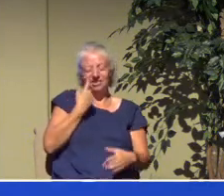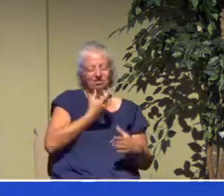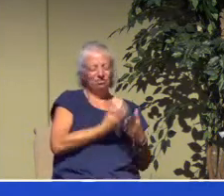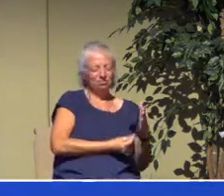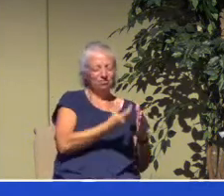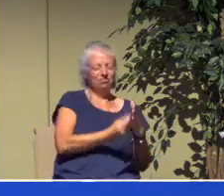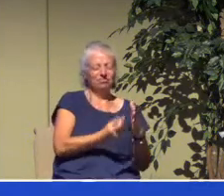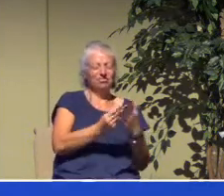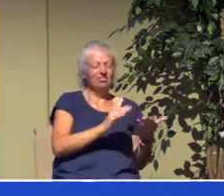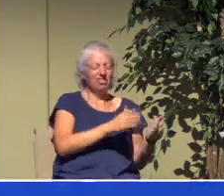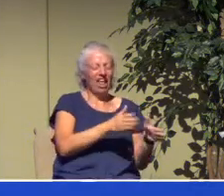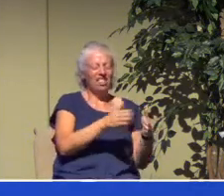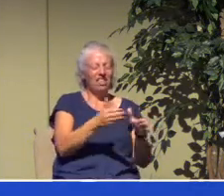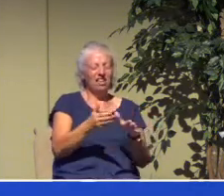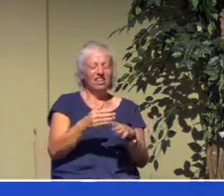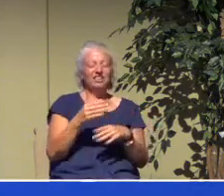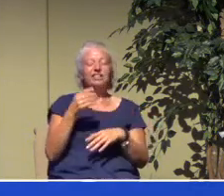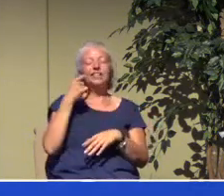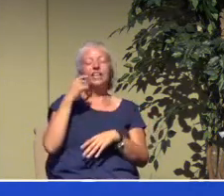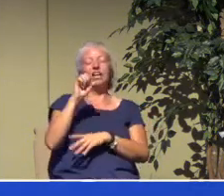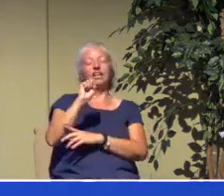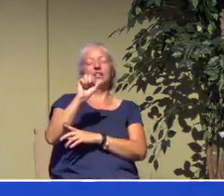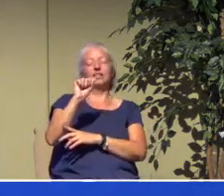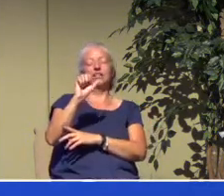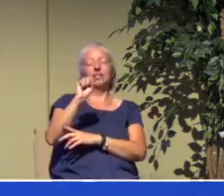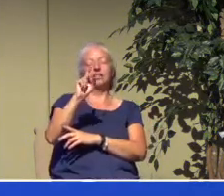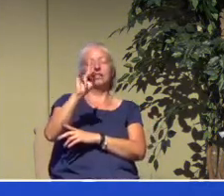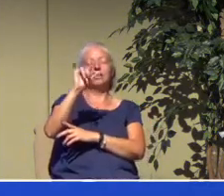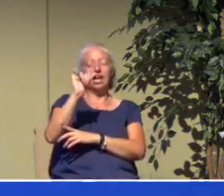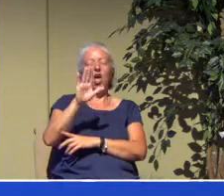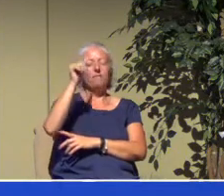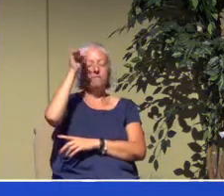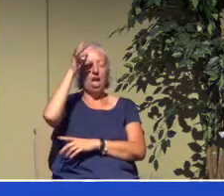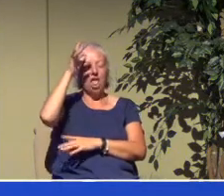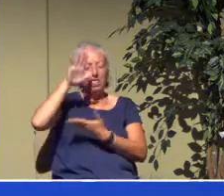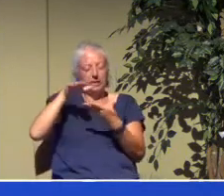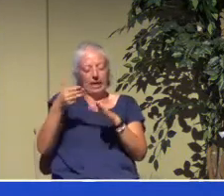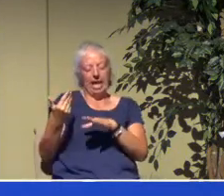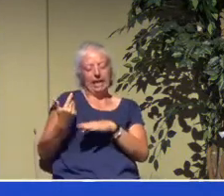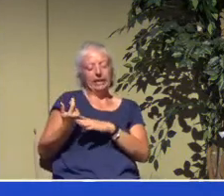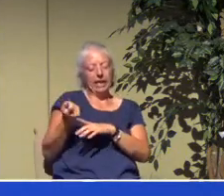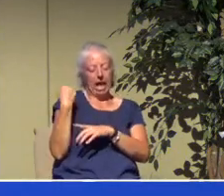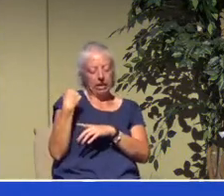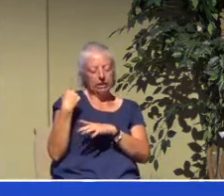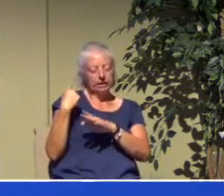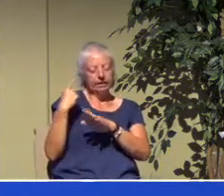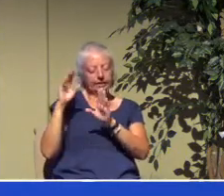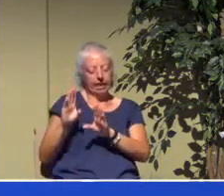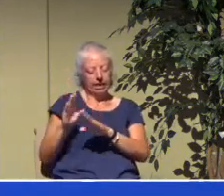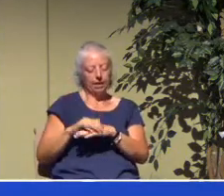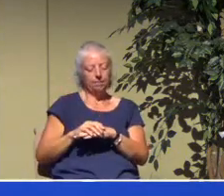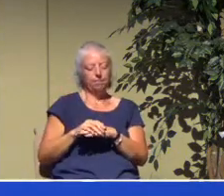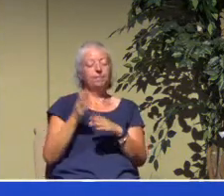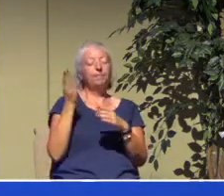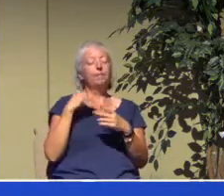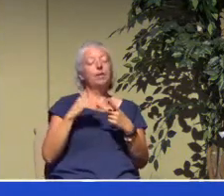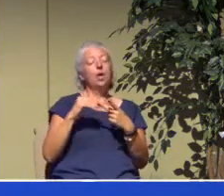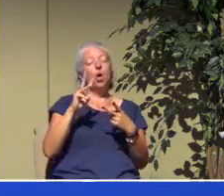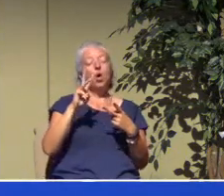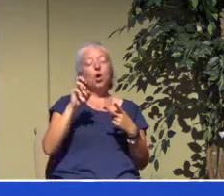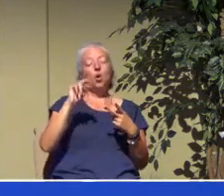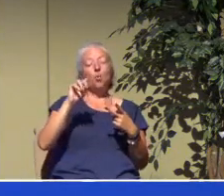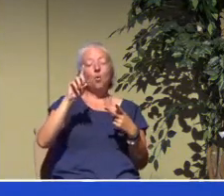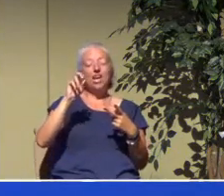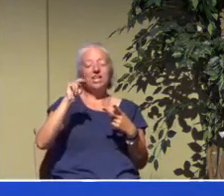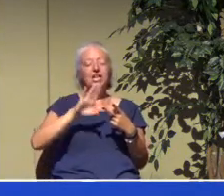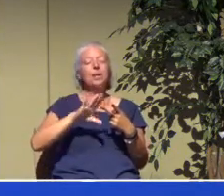We think of Saskia and the passing of her father last Sunday. We think of Wendon and the passing of